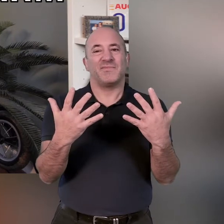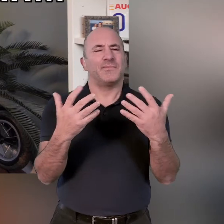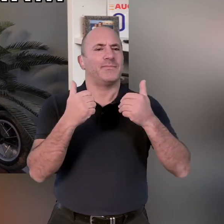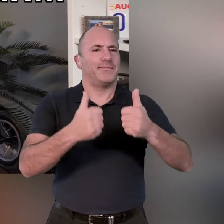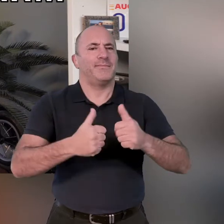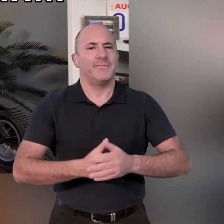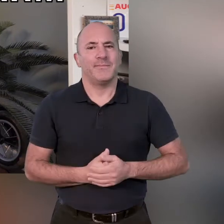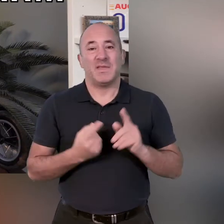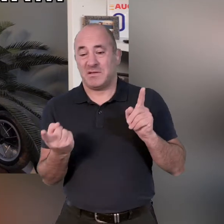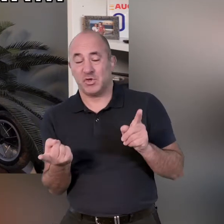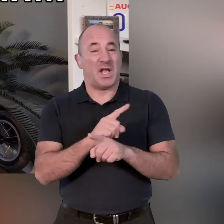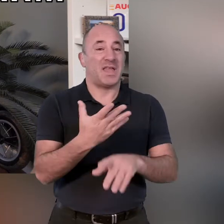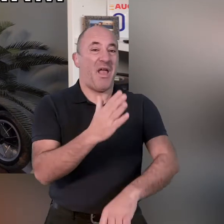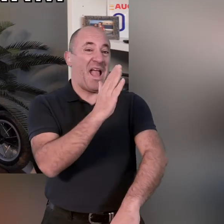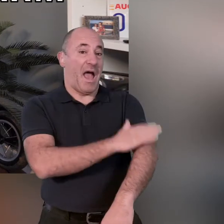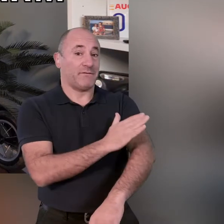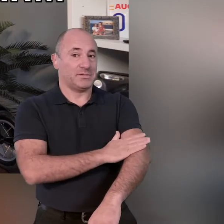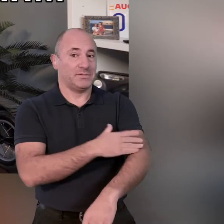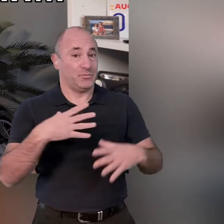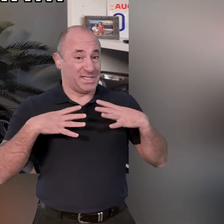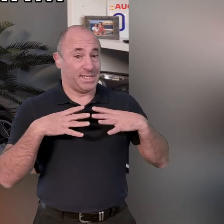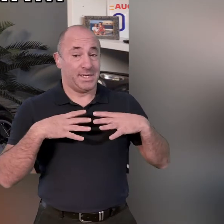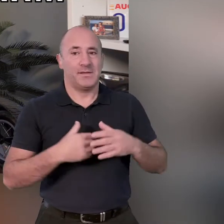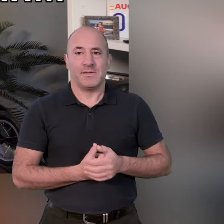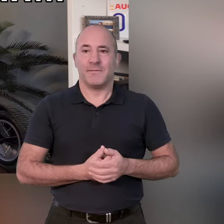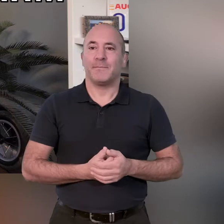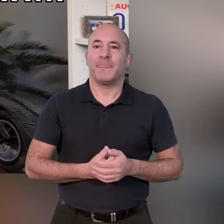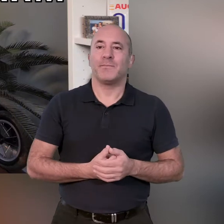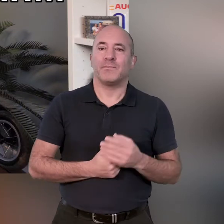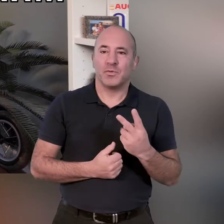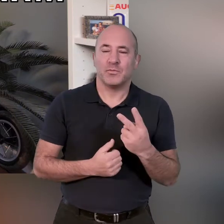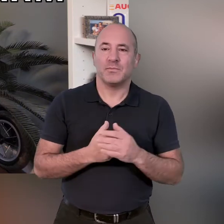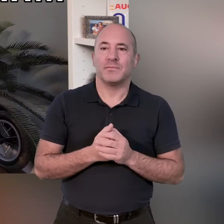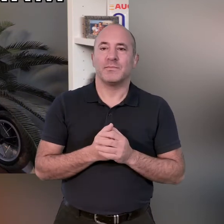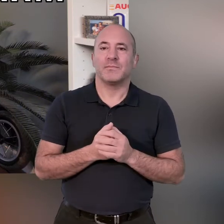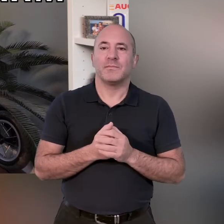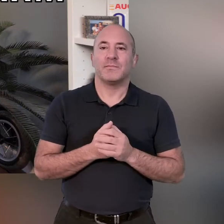10. Excellent. Changing arms, so left arm now, off we go. 1, 2,